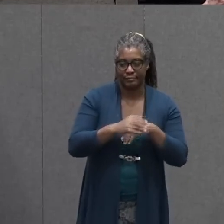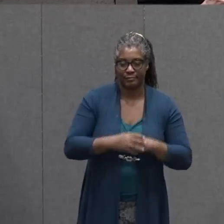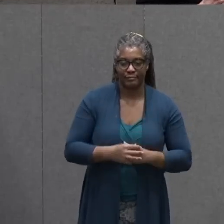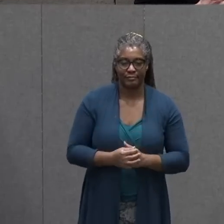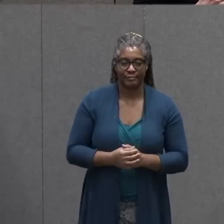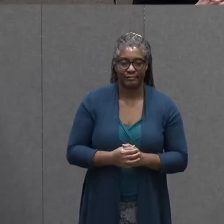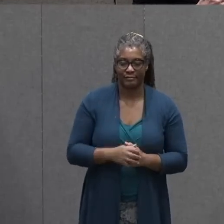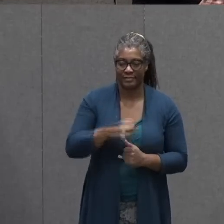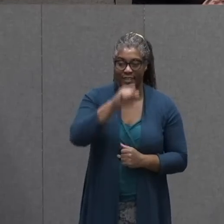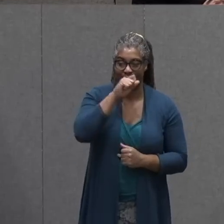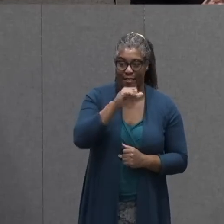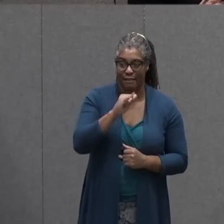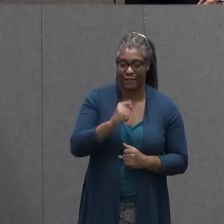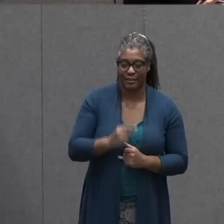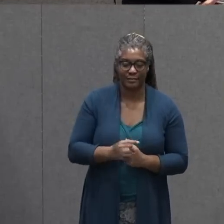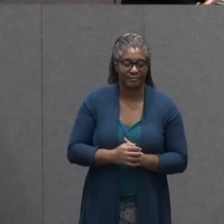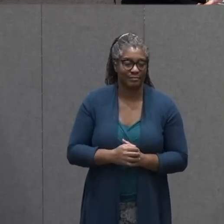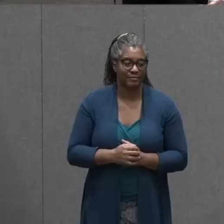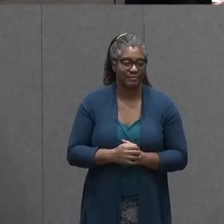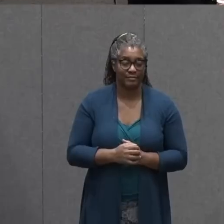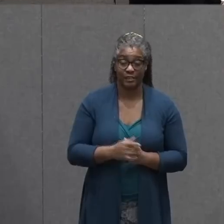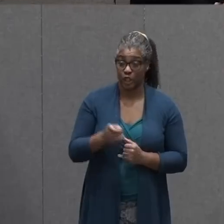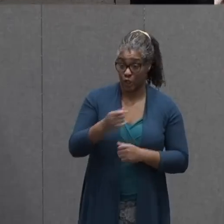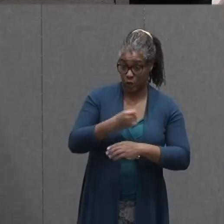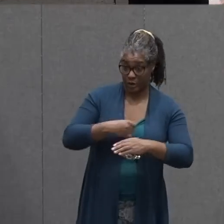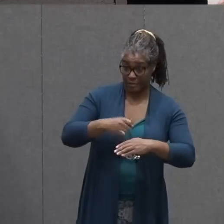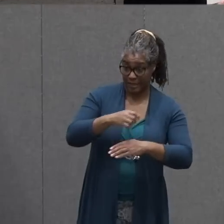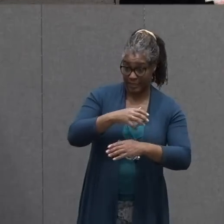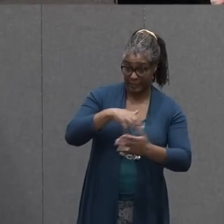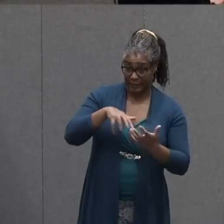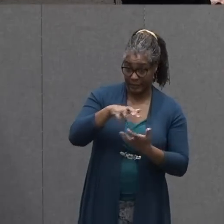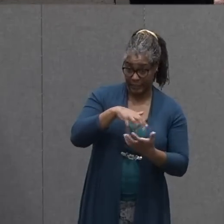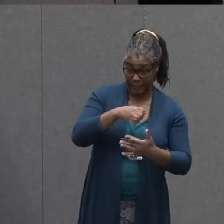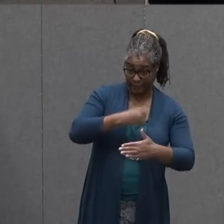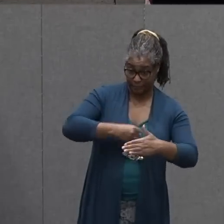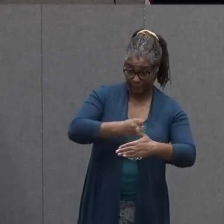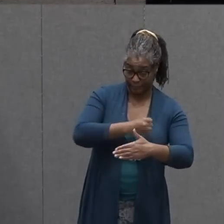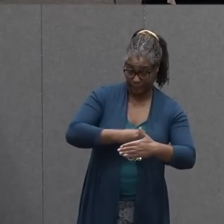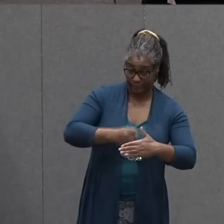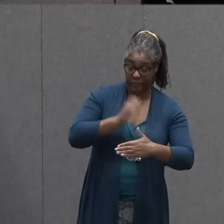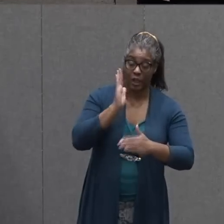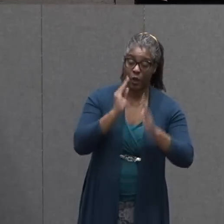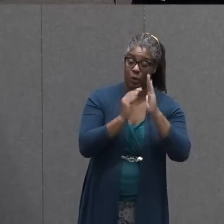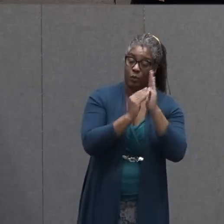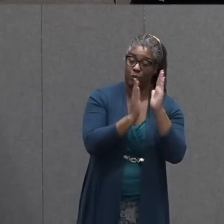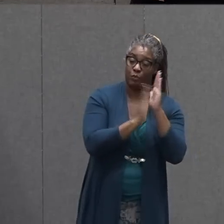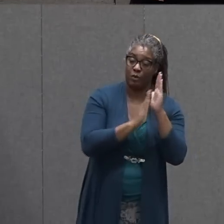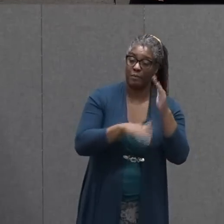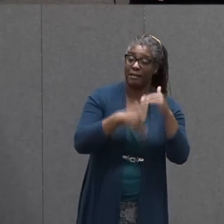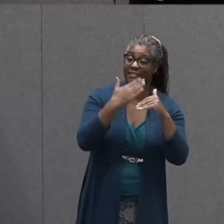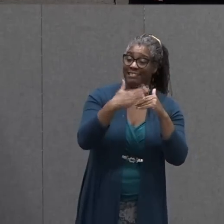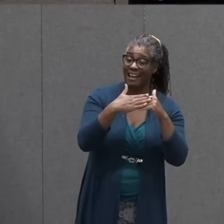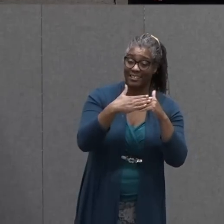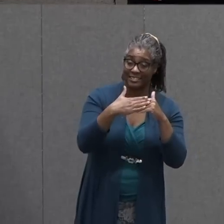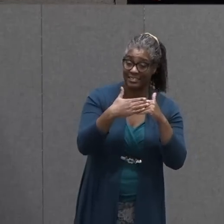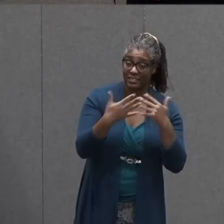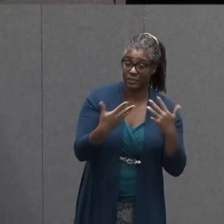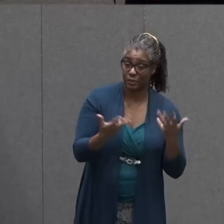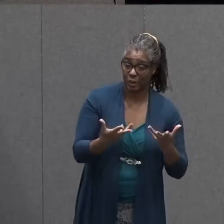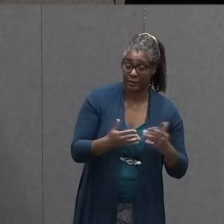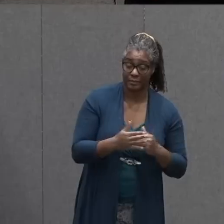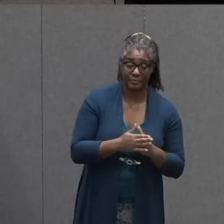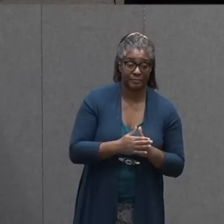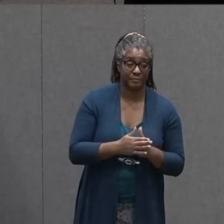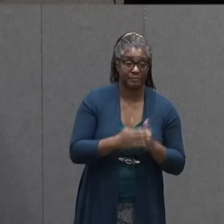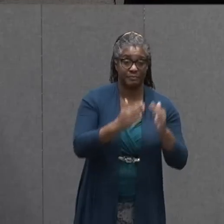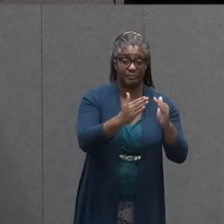I love it. While you're mixing that, I'm going to write the next step, which is, I'm going to say